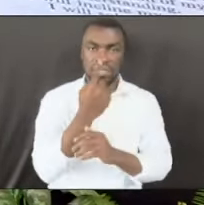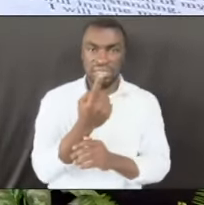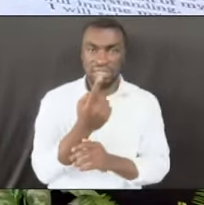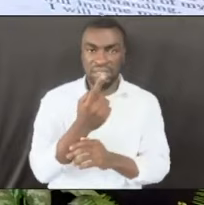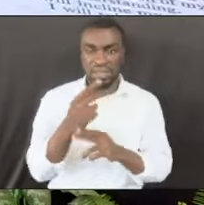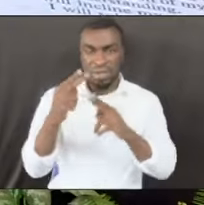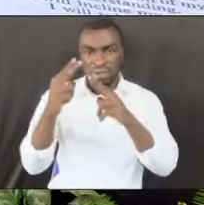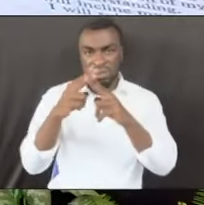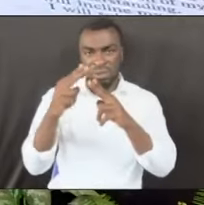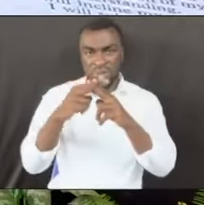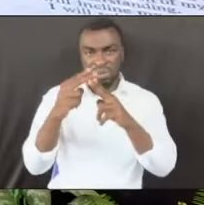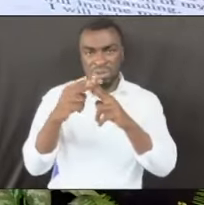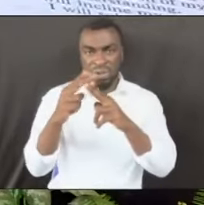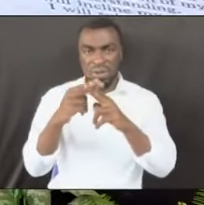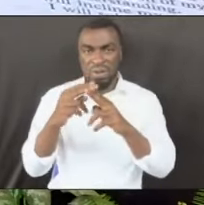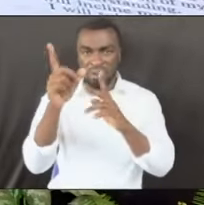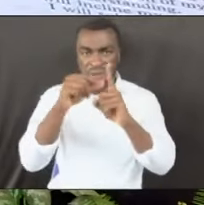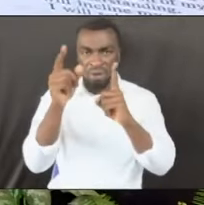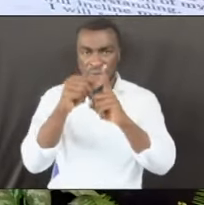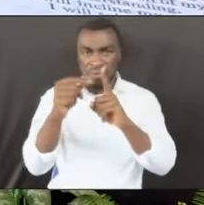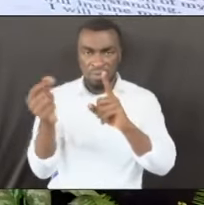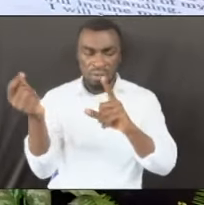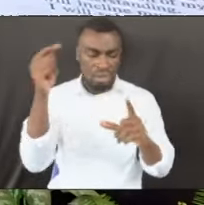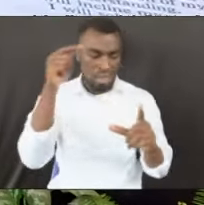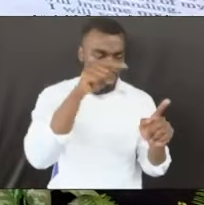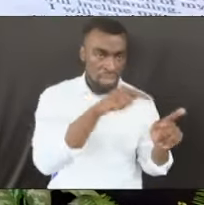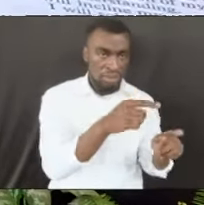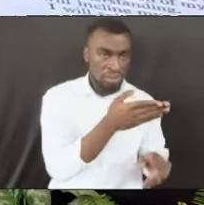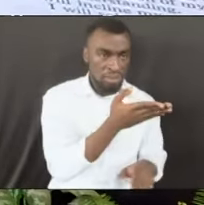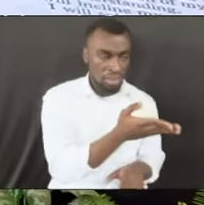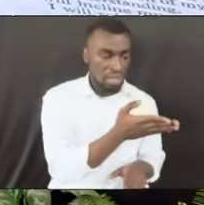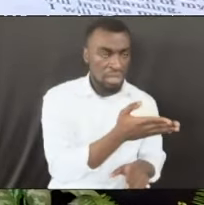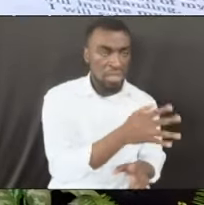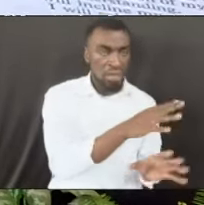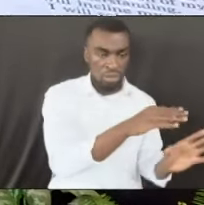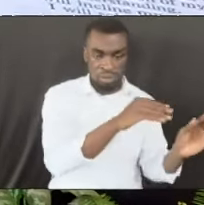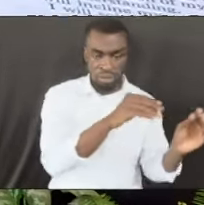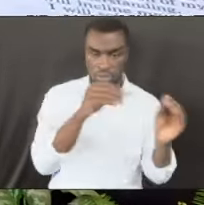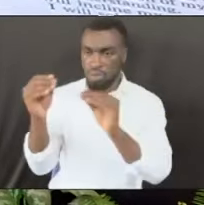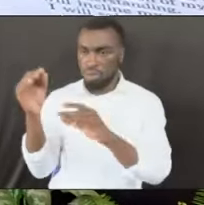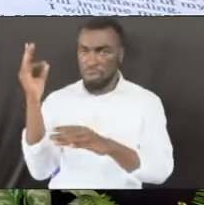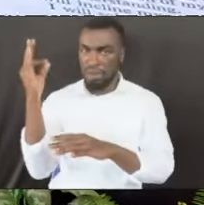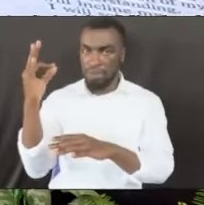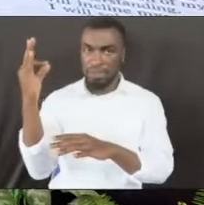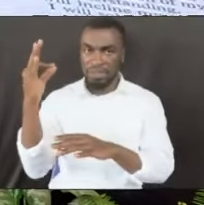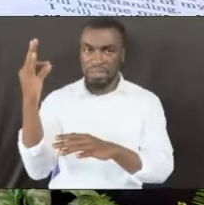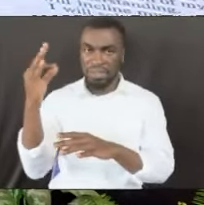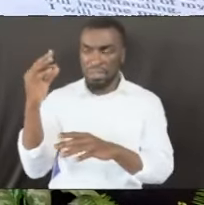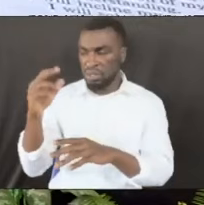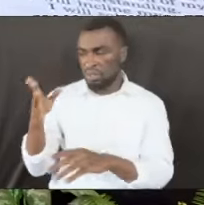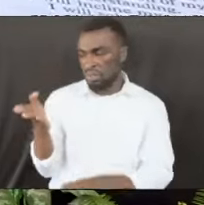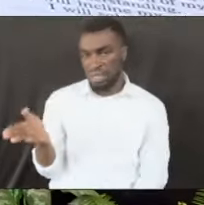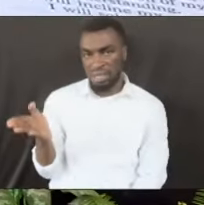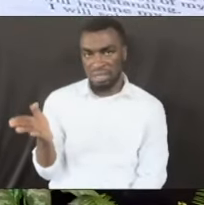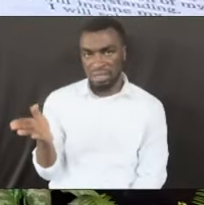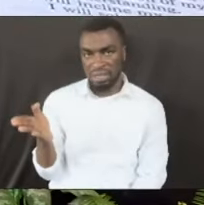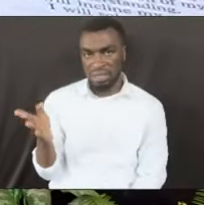word of God comes to him, go and preach in Nineveh, he sets towards another town,